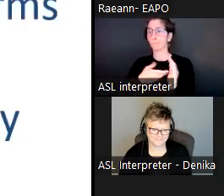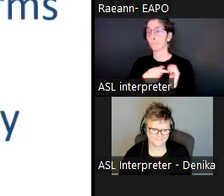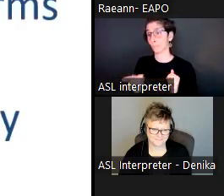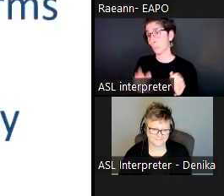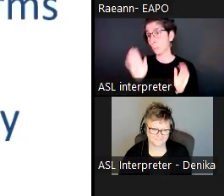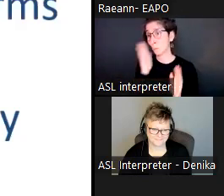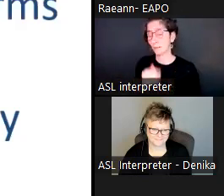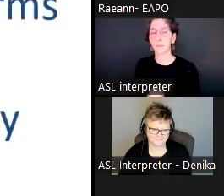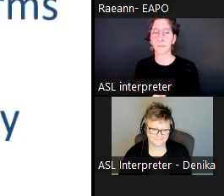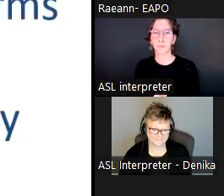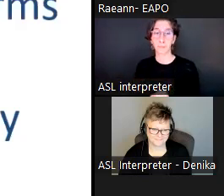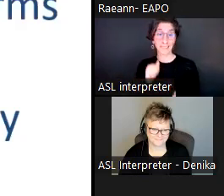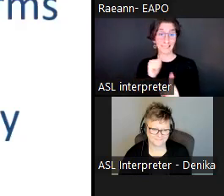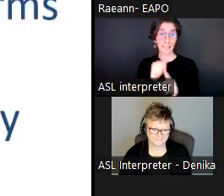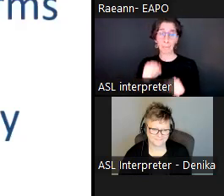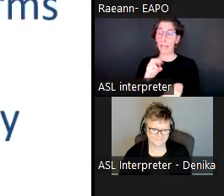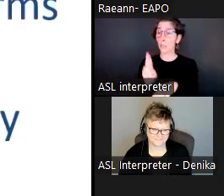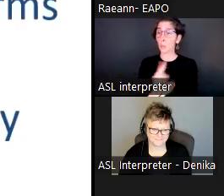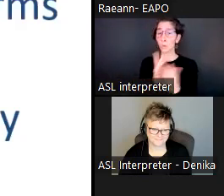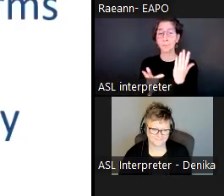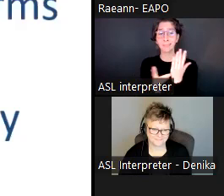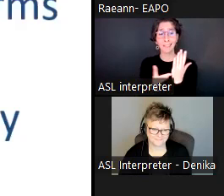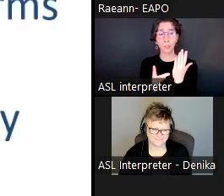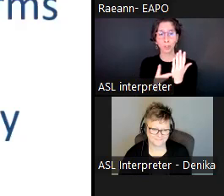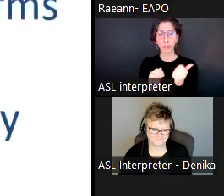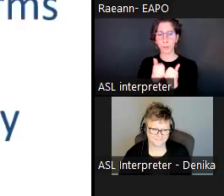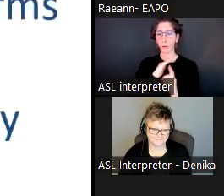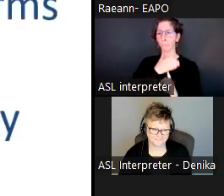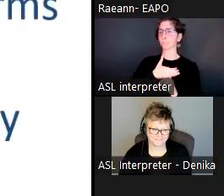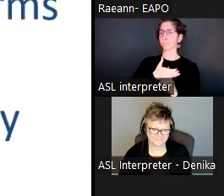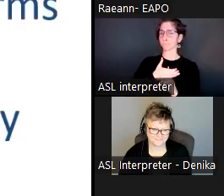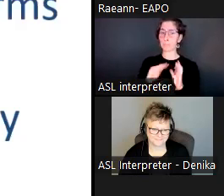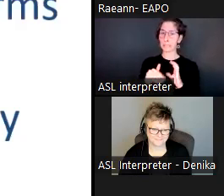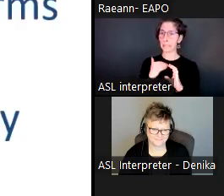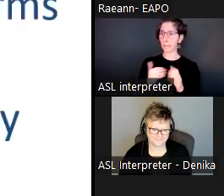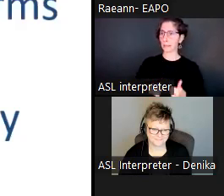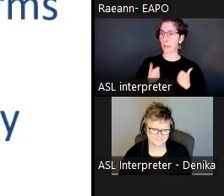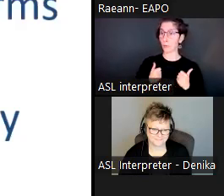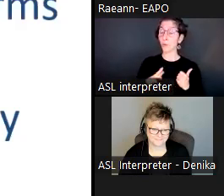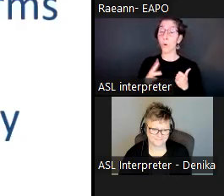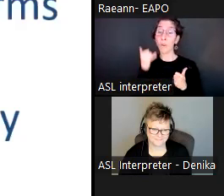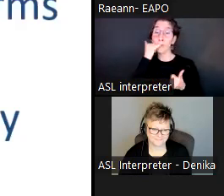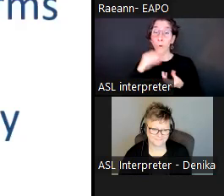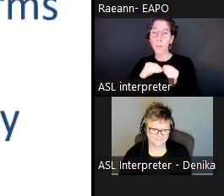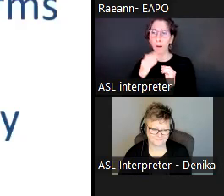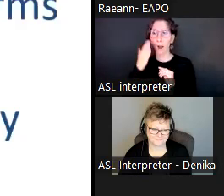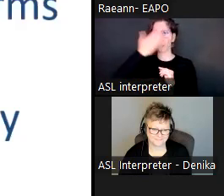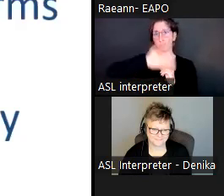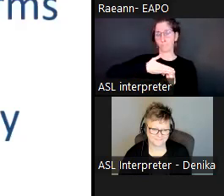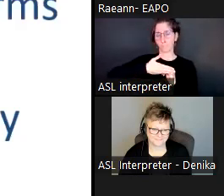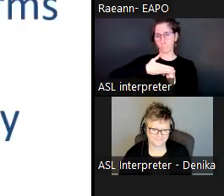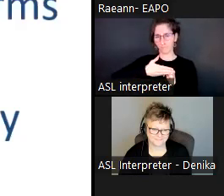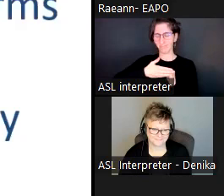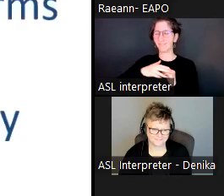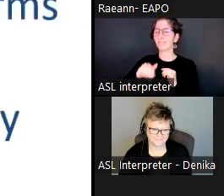Scammers use technology to disguise the actual email or number they are calling from. This is what we call